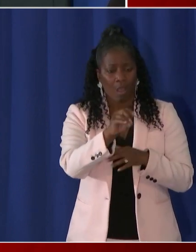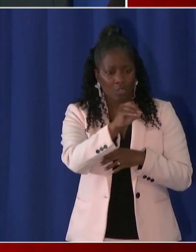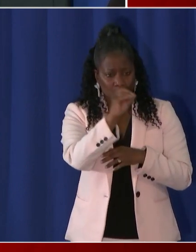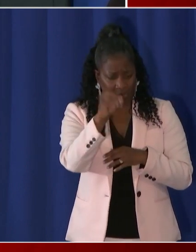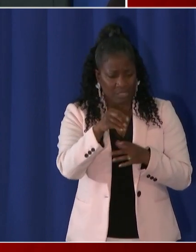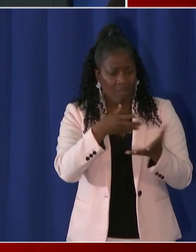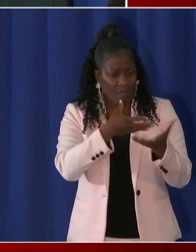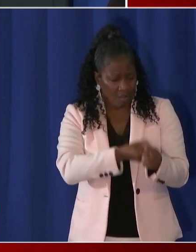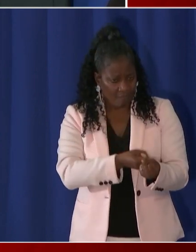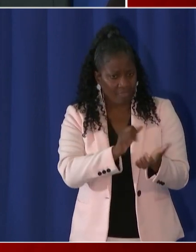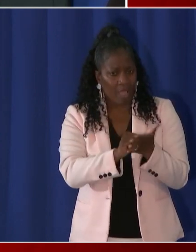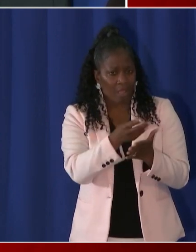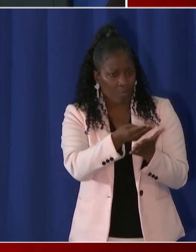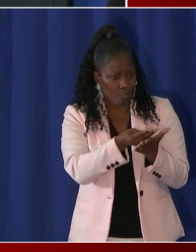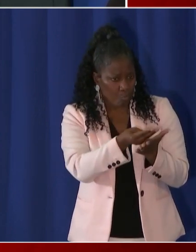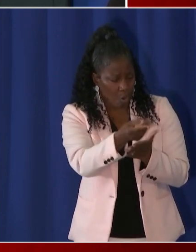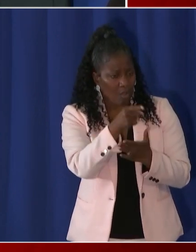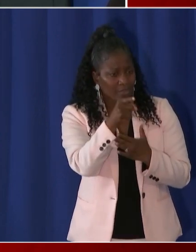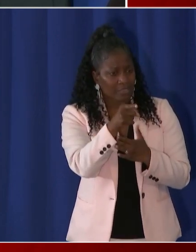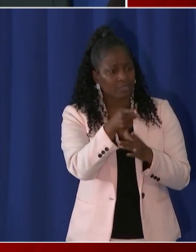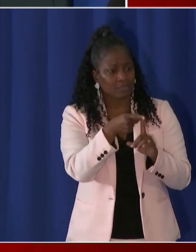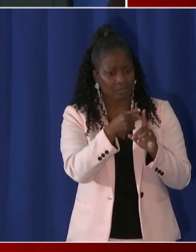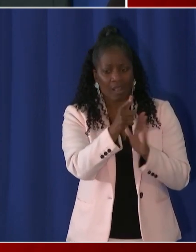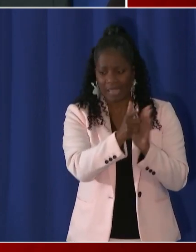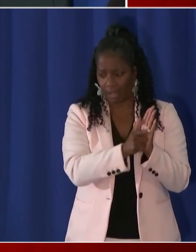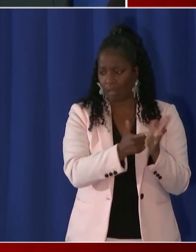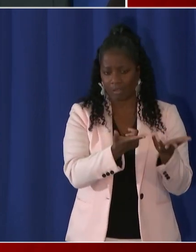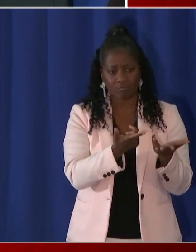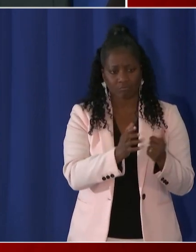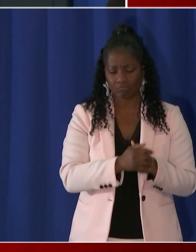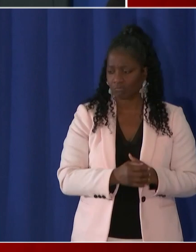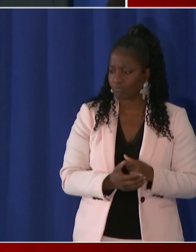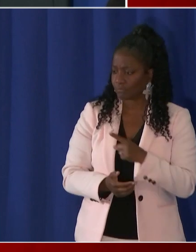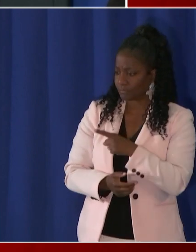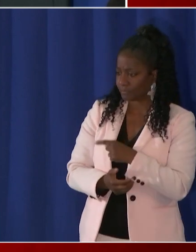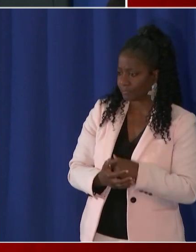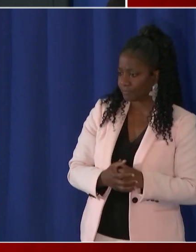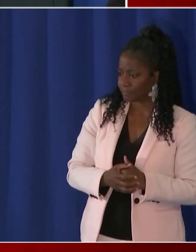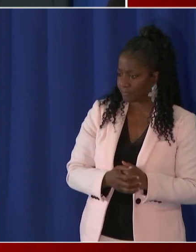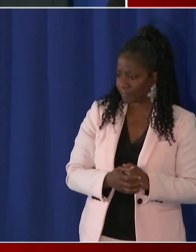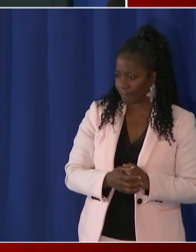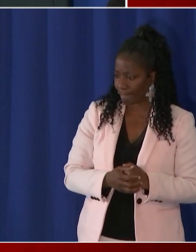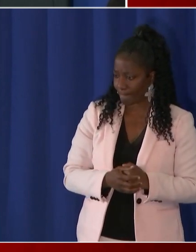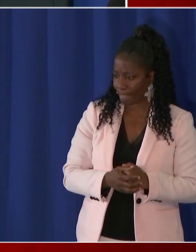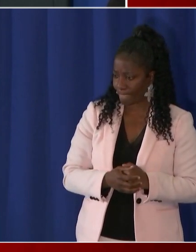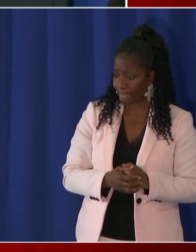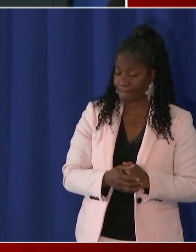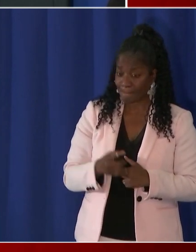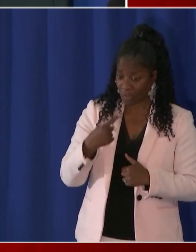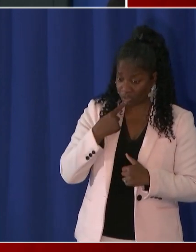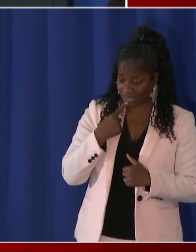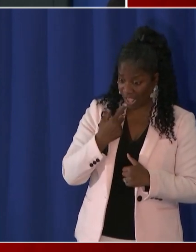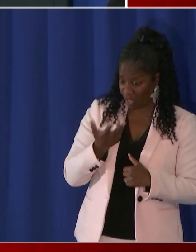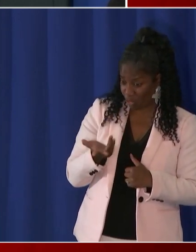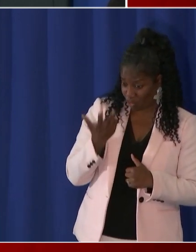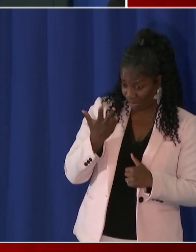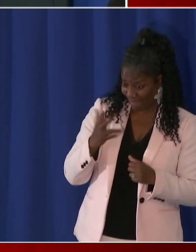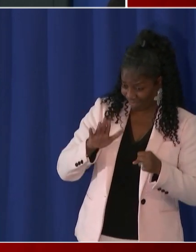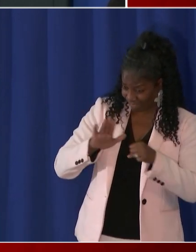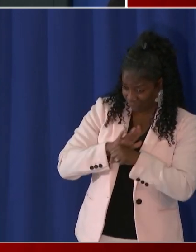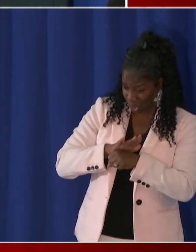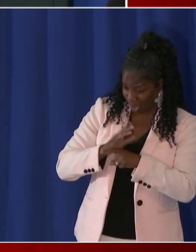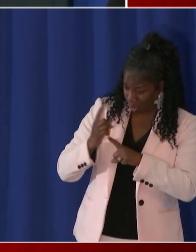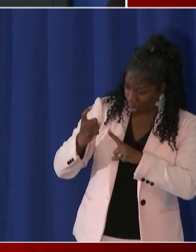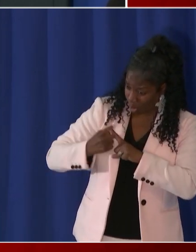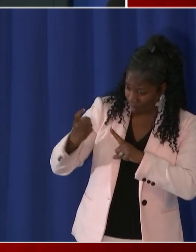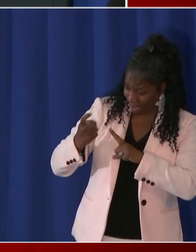100% confident that he purchased these things legally. And you said that 3 of them were fully automatic weapons. Yes. Can you